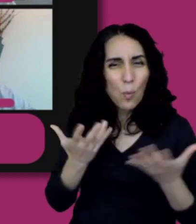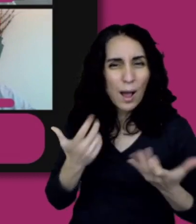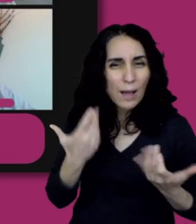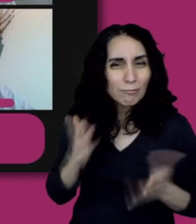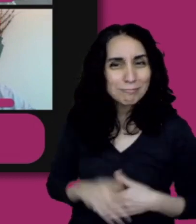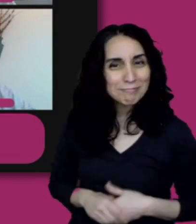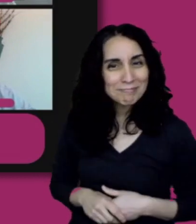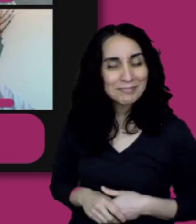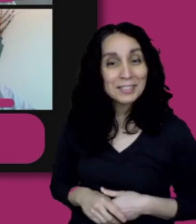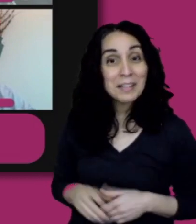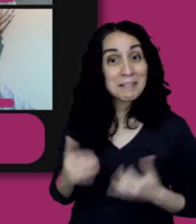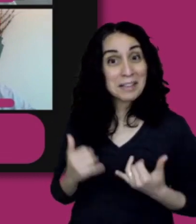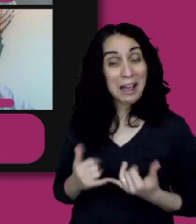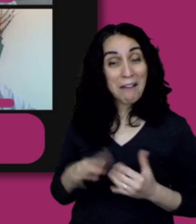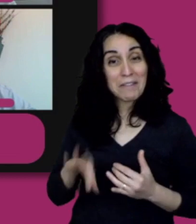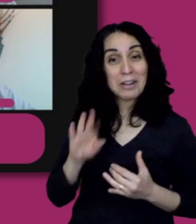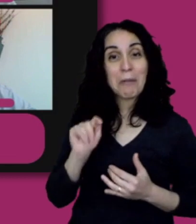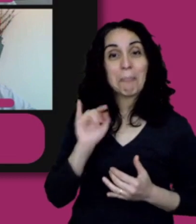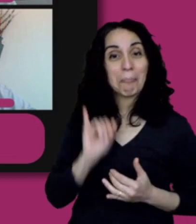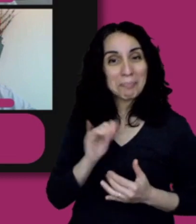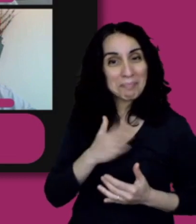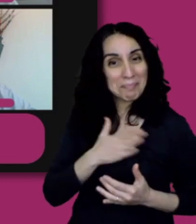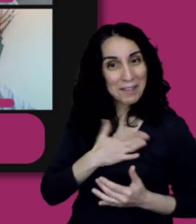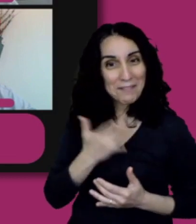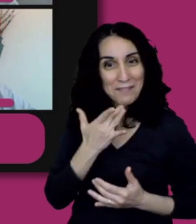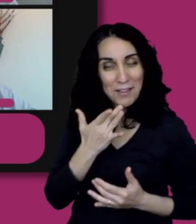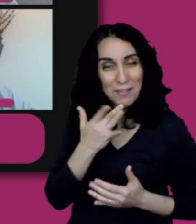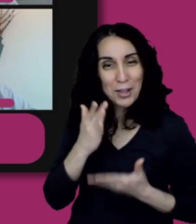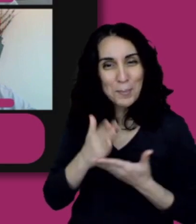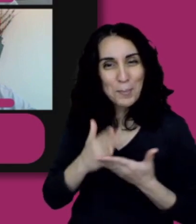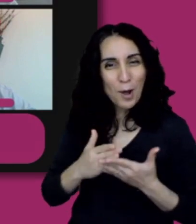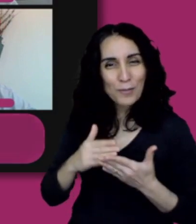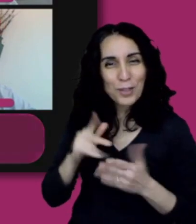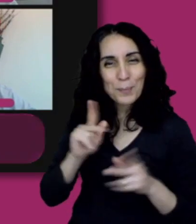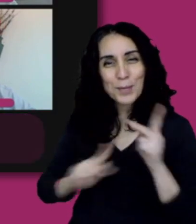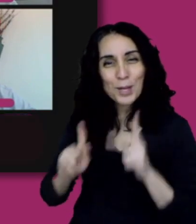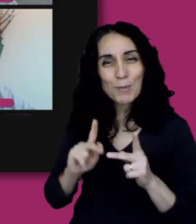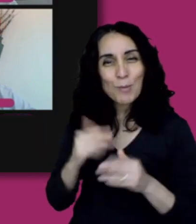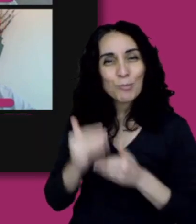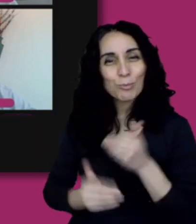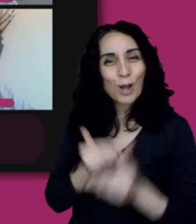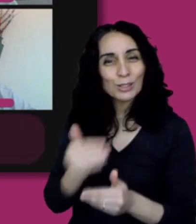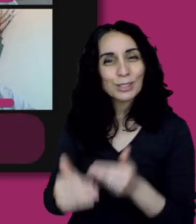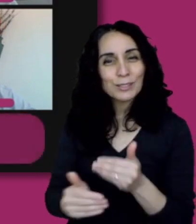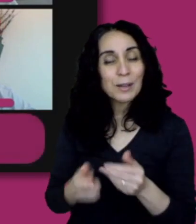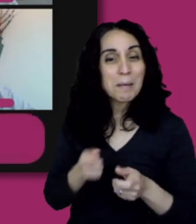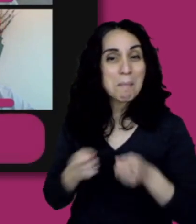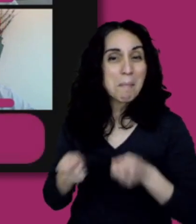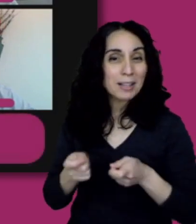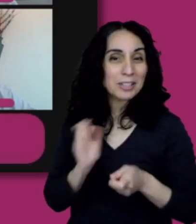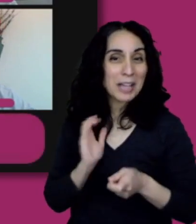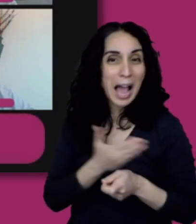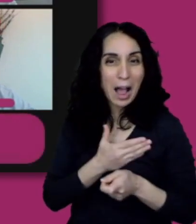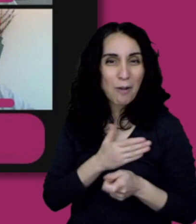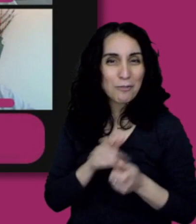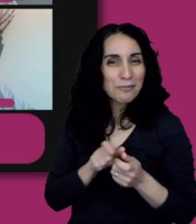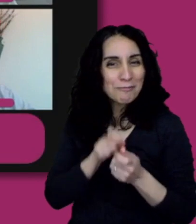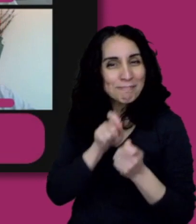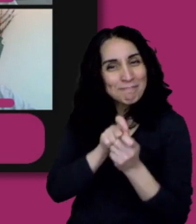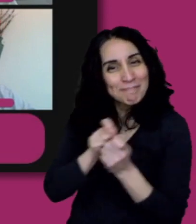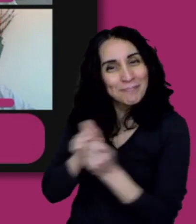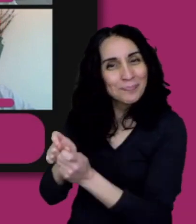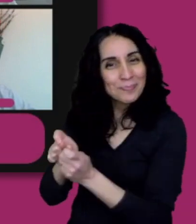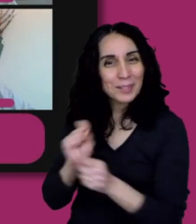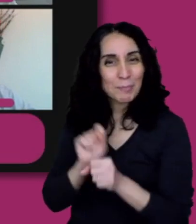But it turns out my favorite part is just really the people process of managing our